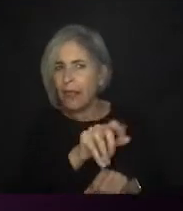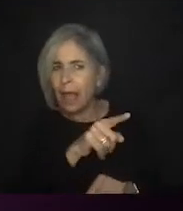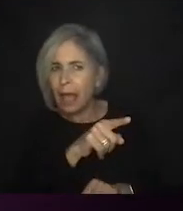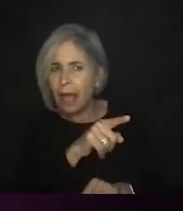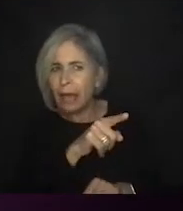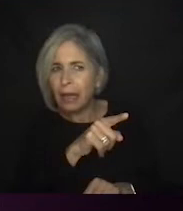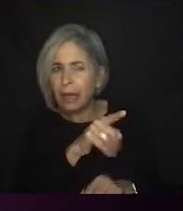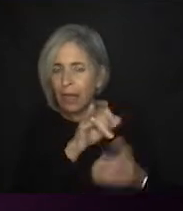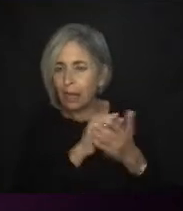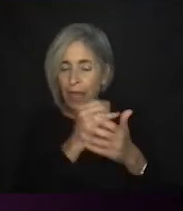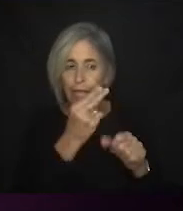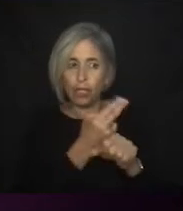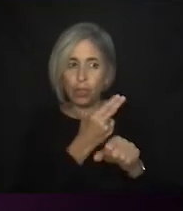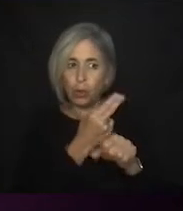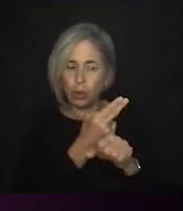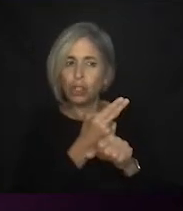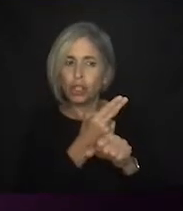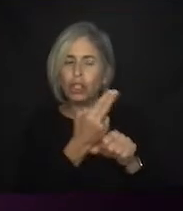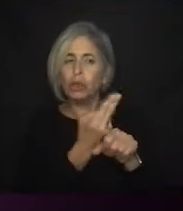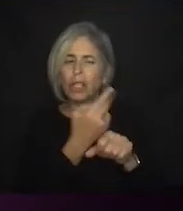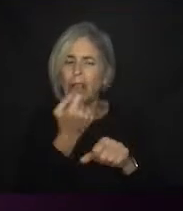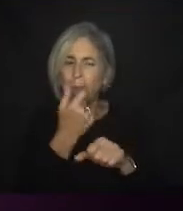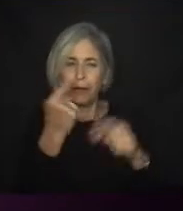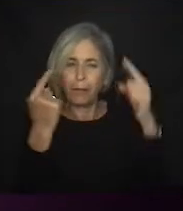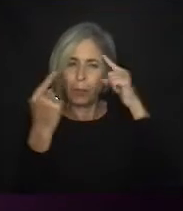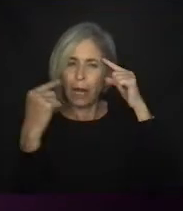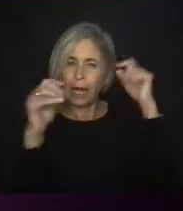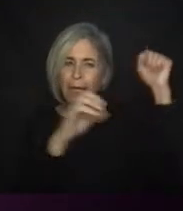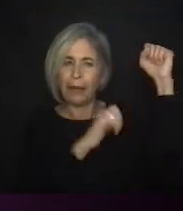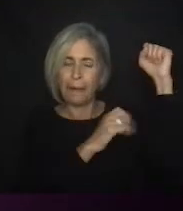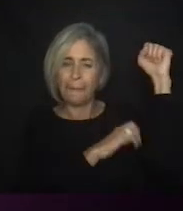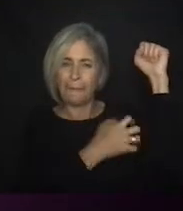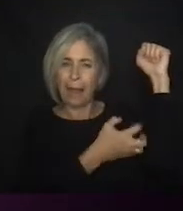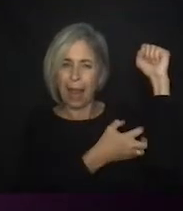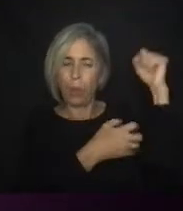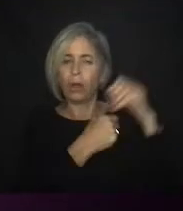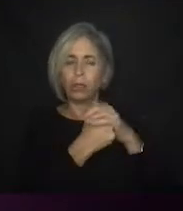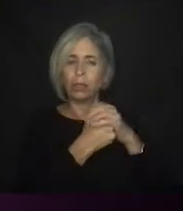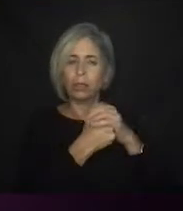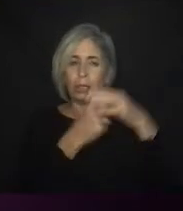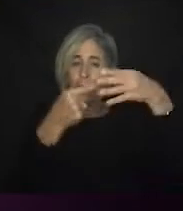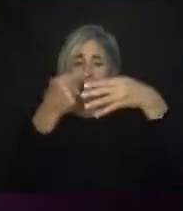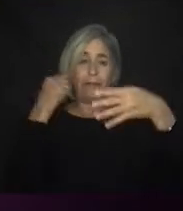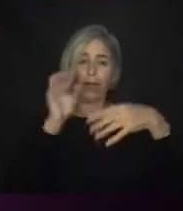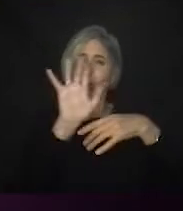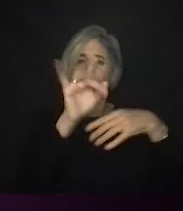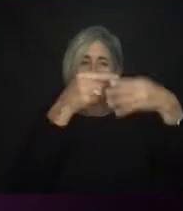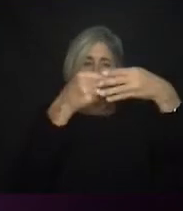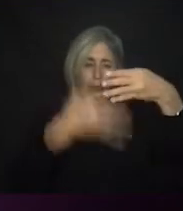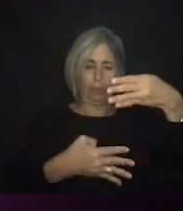this? That uses a little bit of brain power. When a user clicks a drop-down